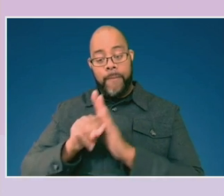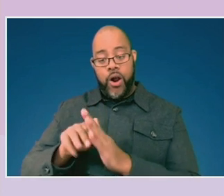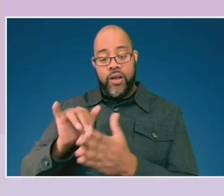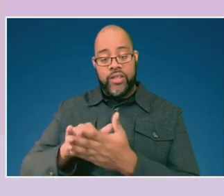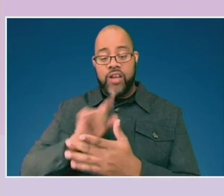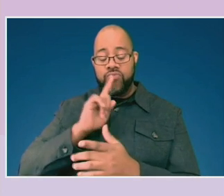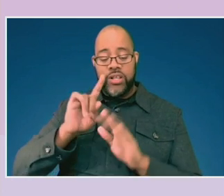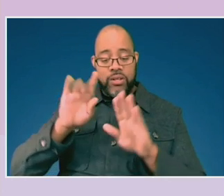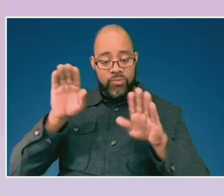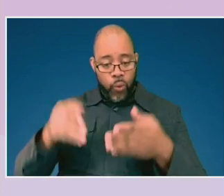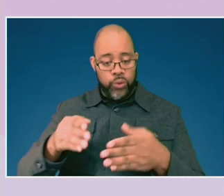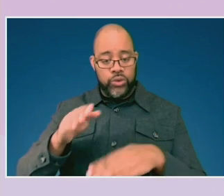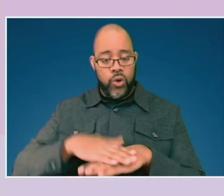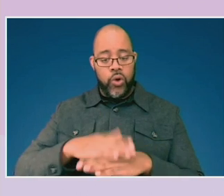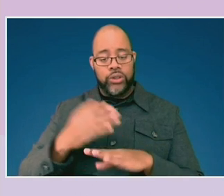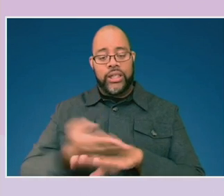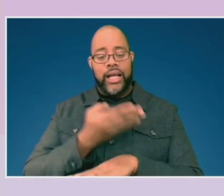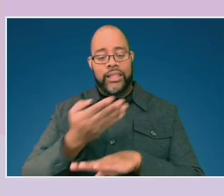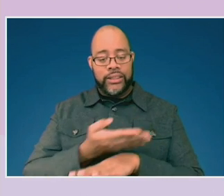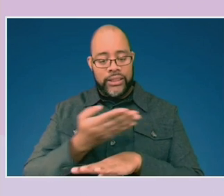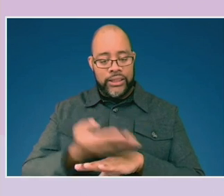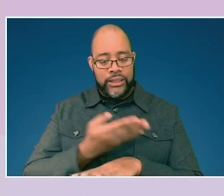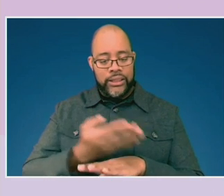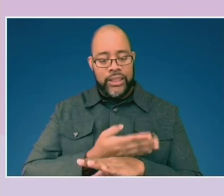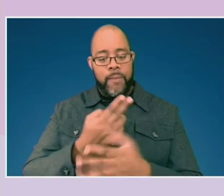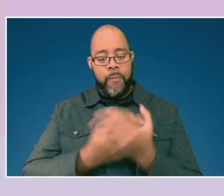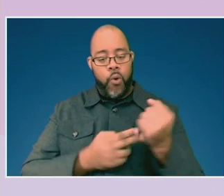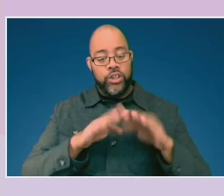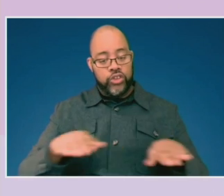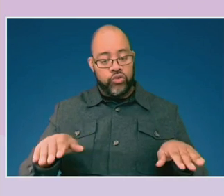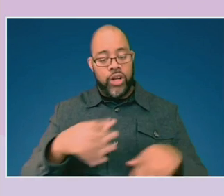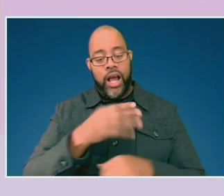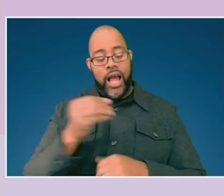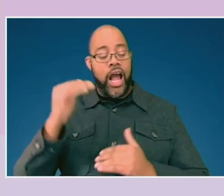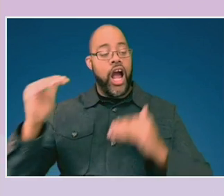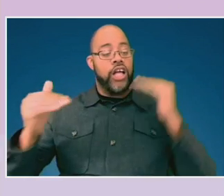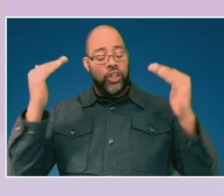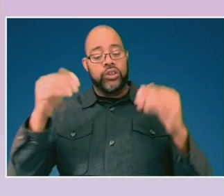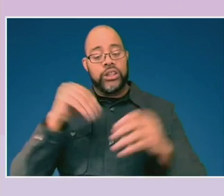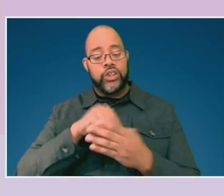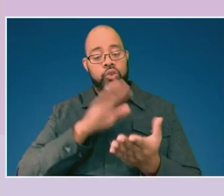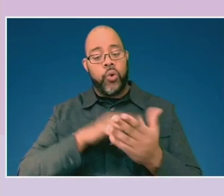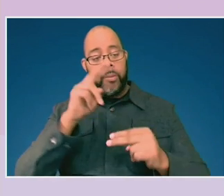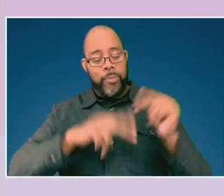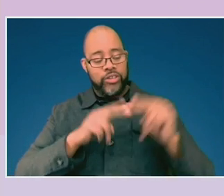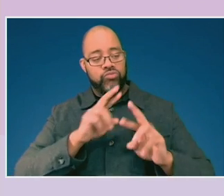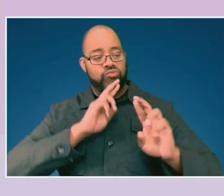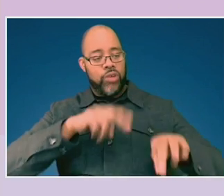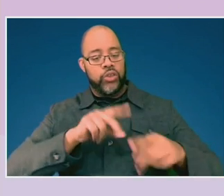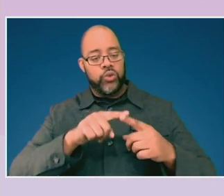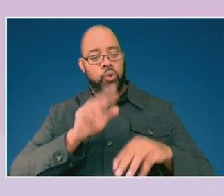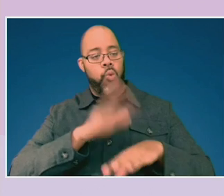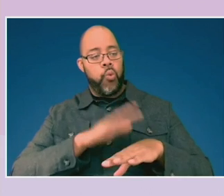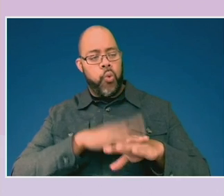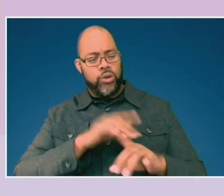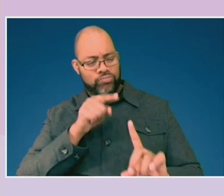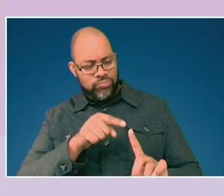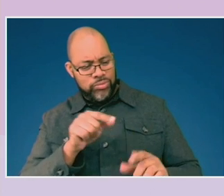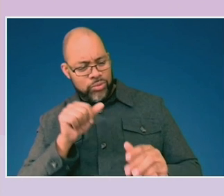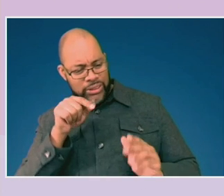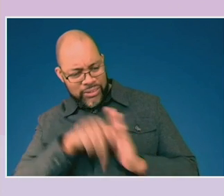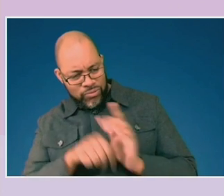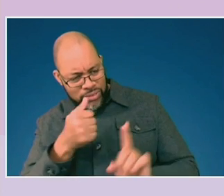focuses on enhancing both children and adults within a school building's response to the warning signs of suicide and